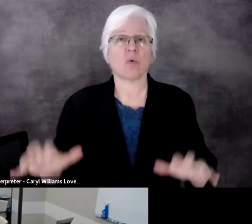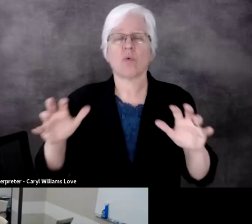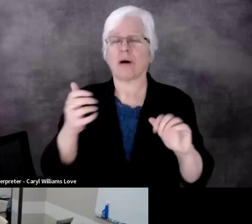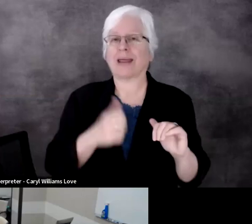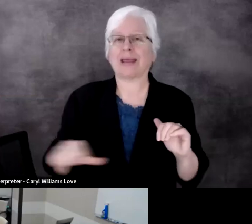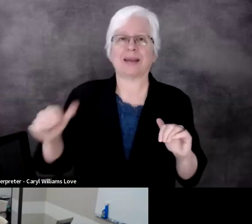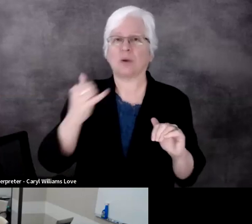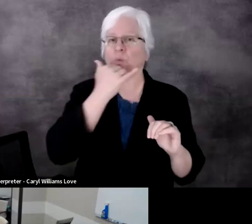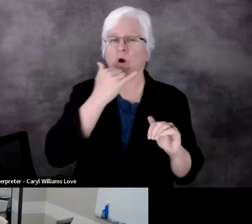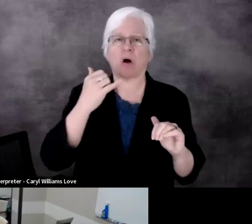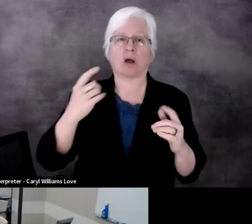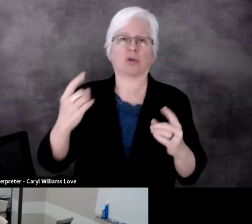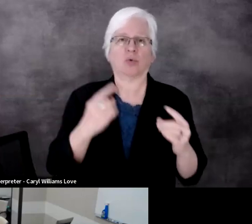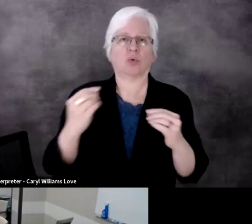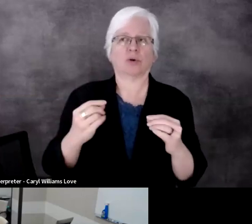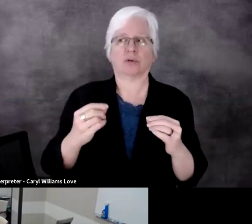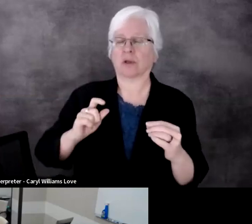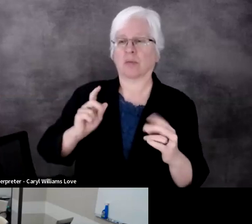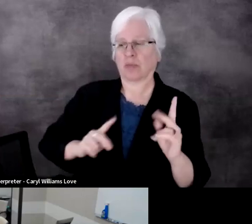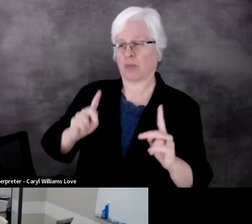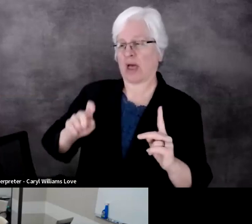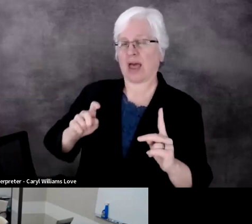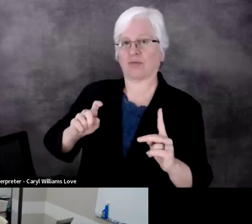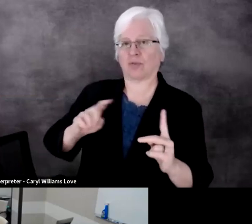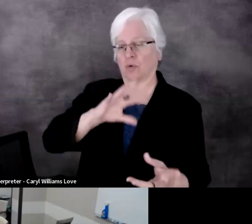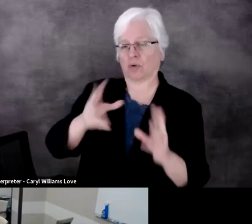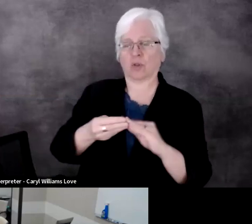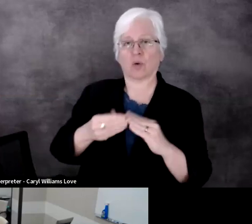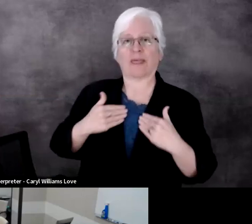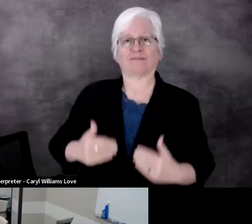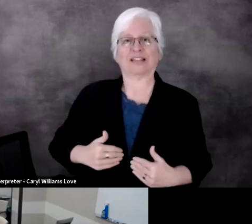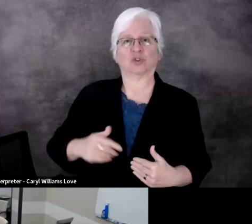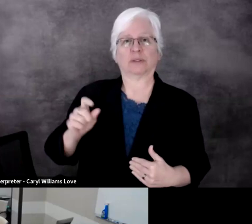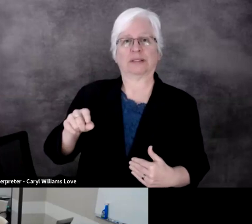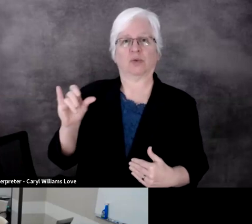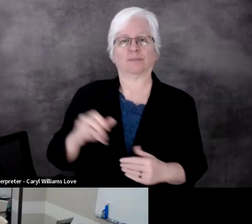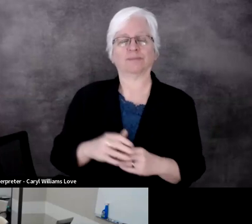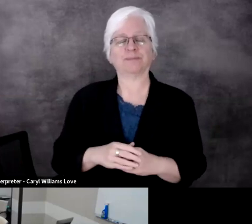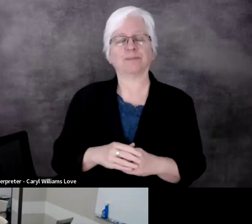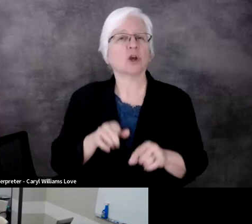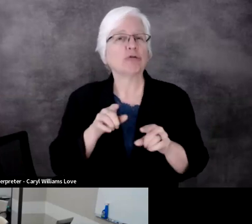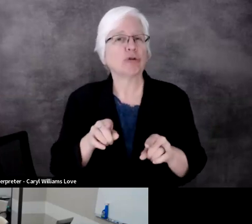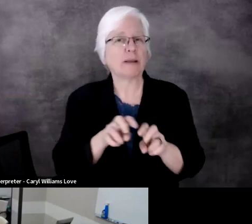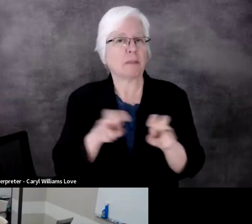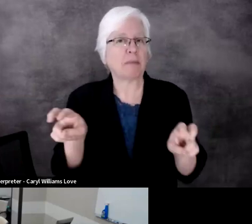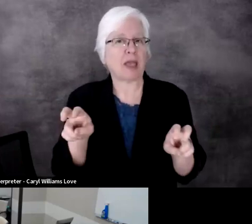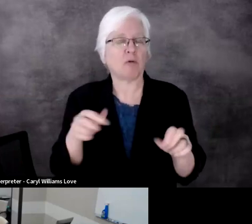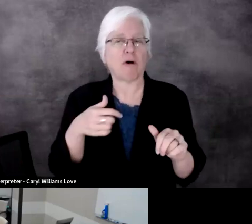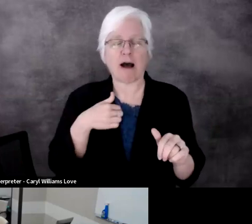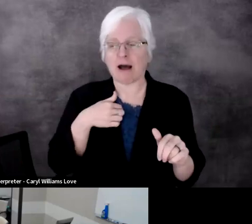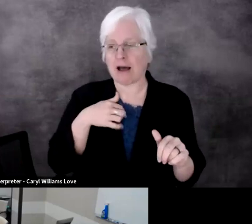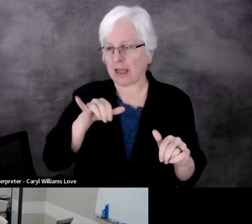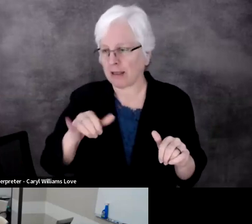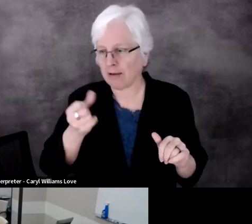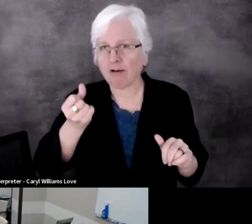that medical physical health need as well. If I had an aha moment during the panel, I think it was spurred by a